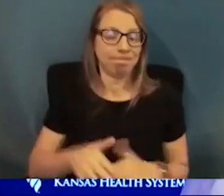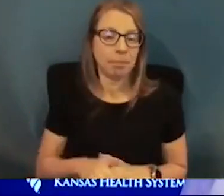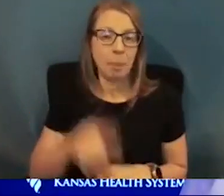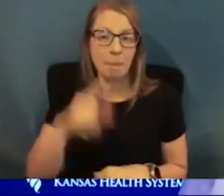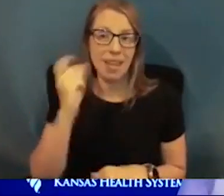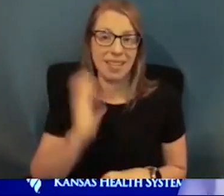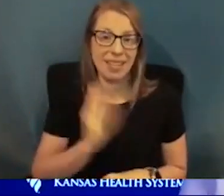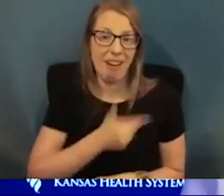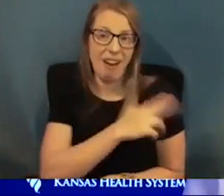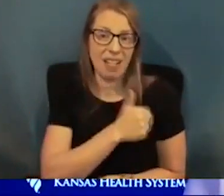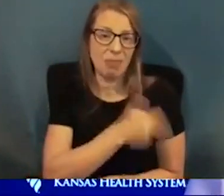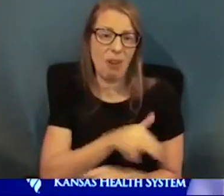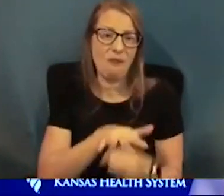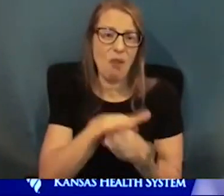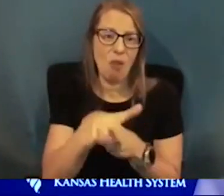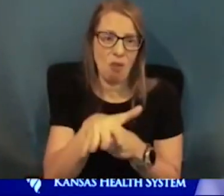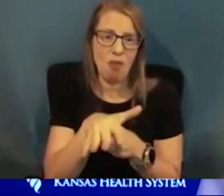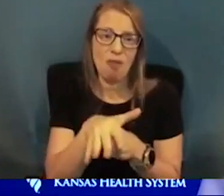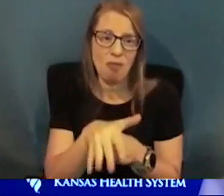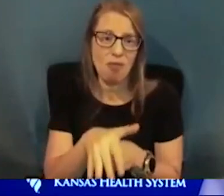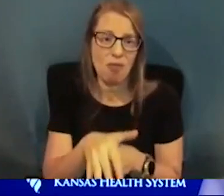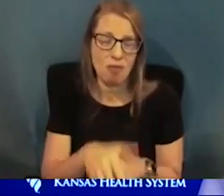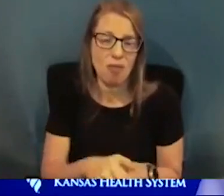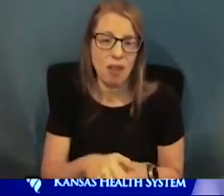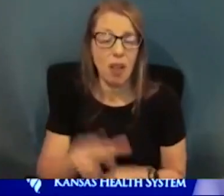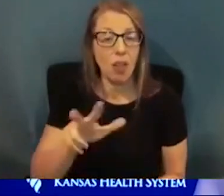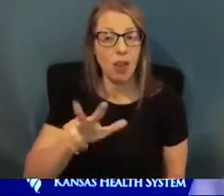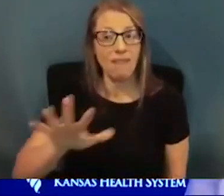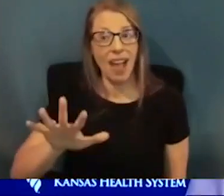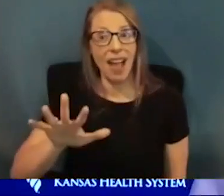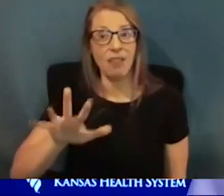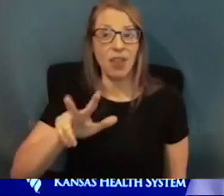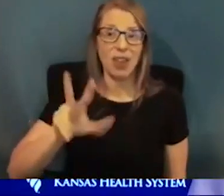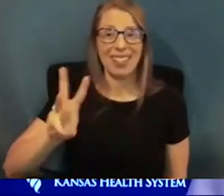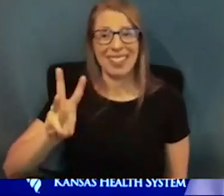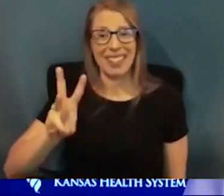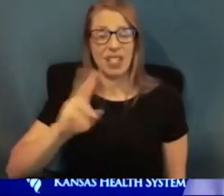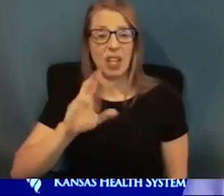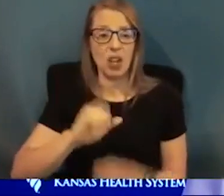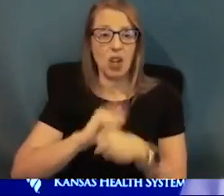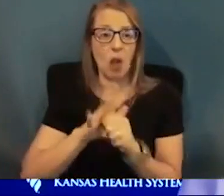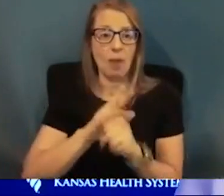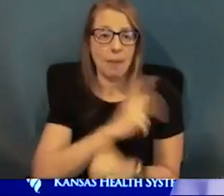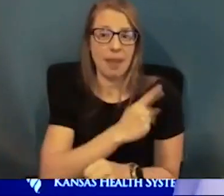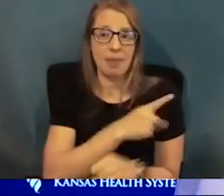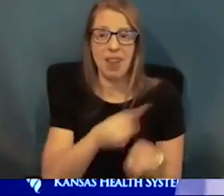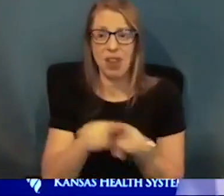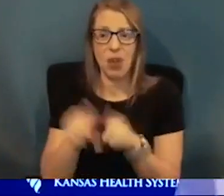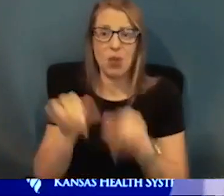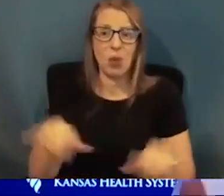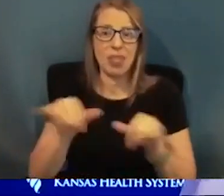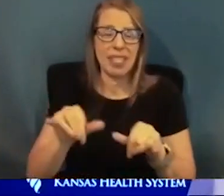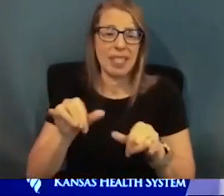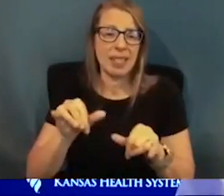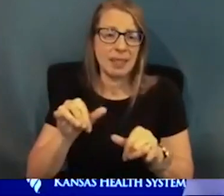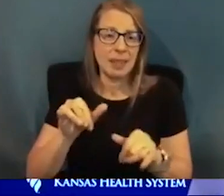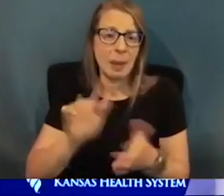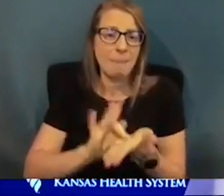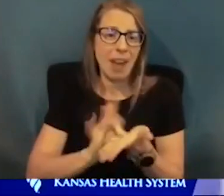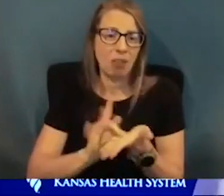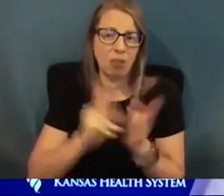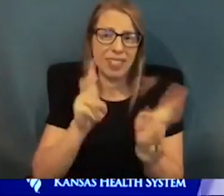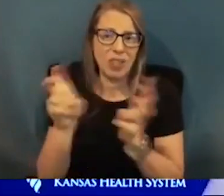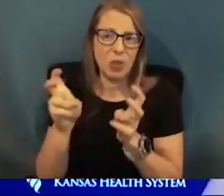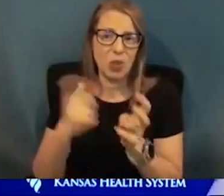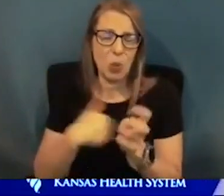full with those 35, 36 COVID patients, but also those routine medical issues that we deal with every day and have